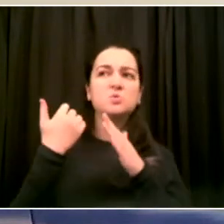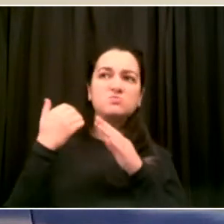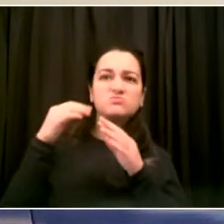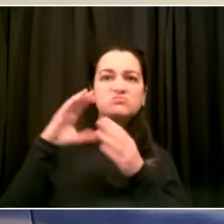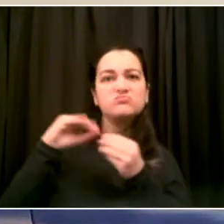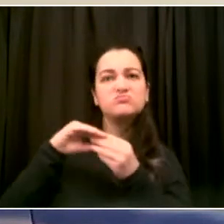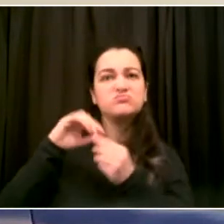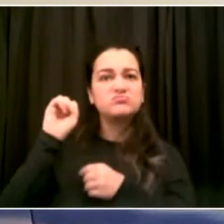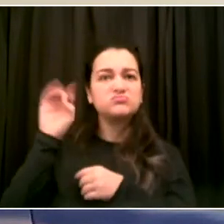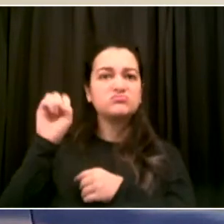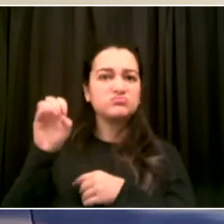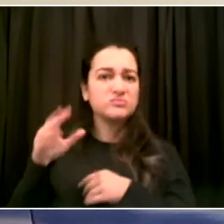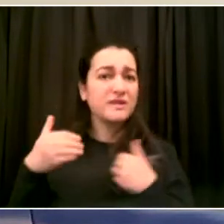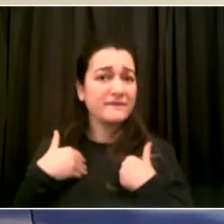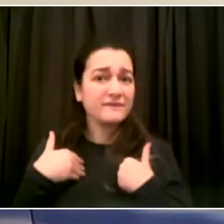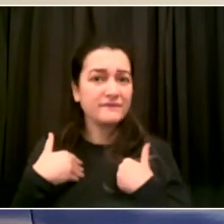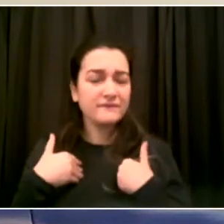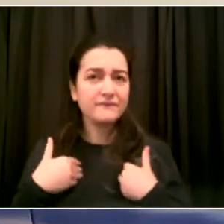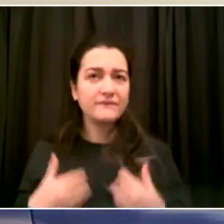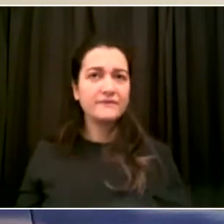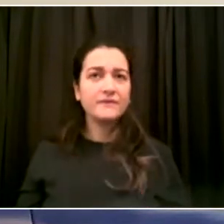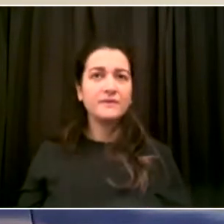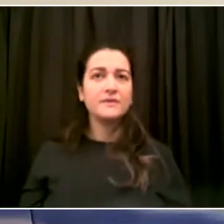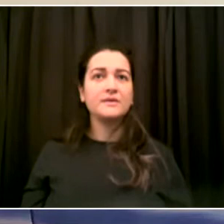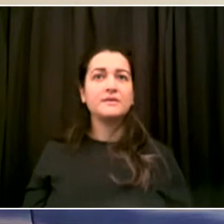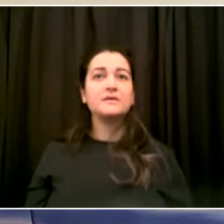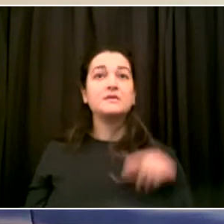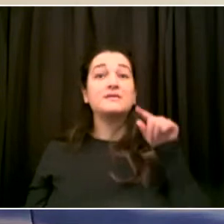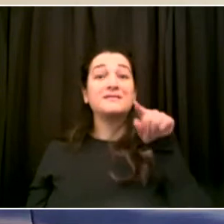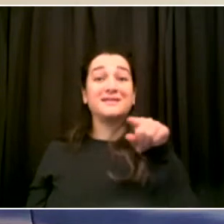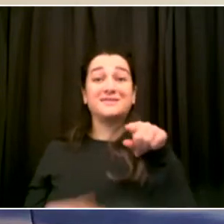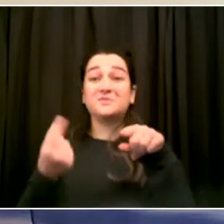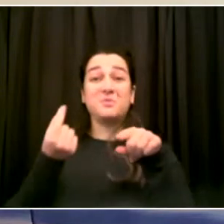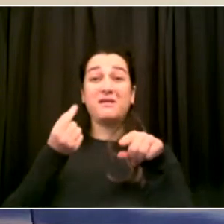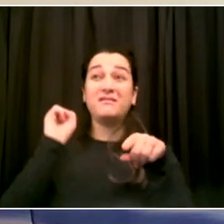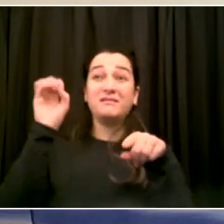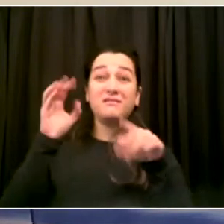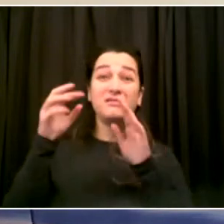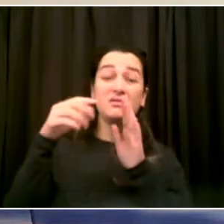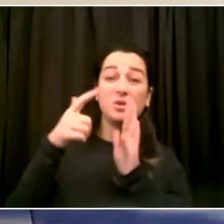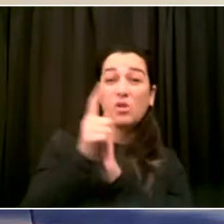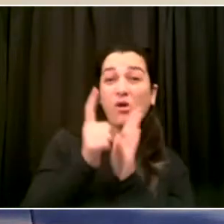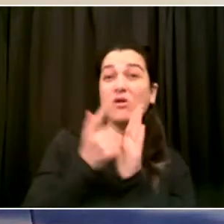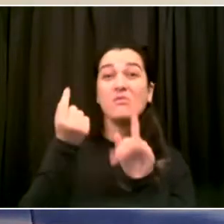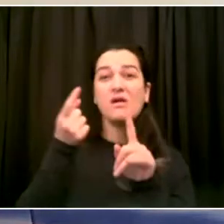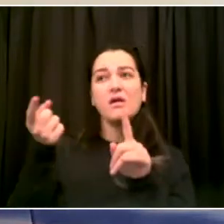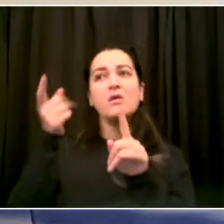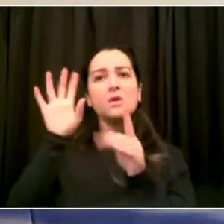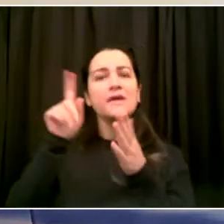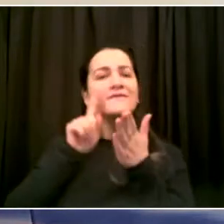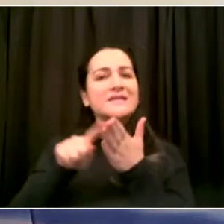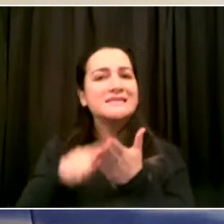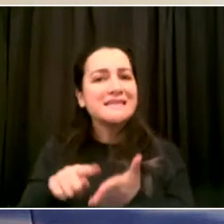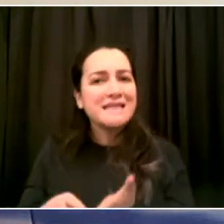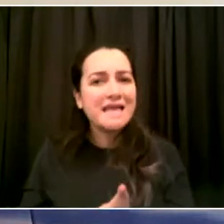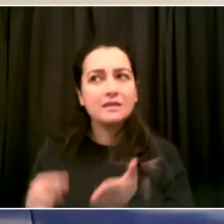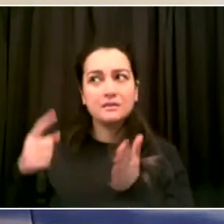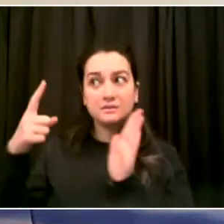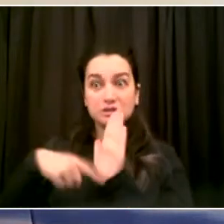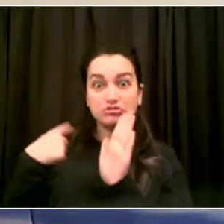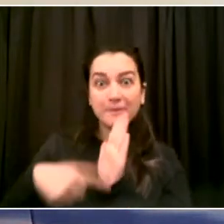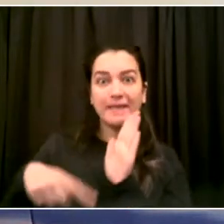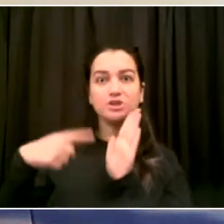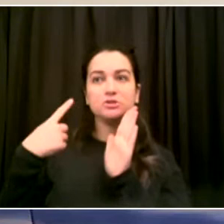on where and how these crimes are happening, and also to work with departments like the health department to ensure that